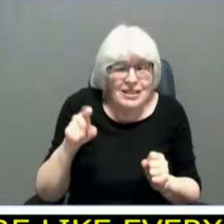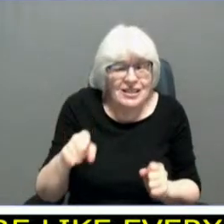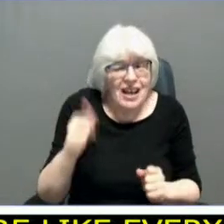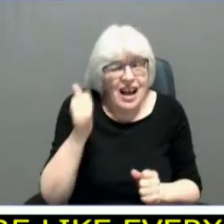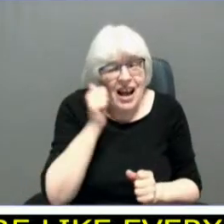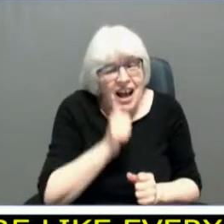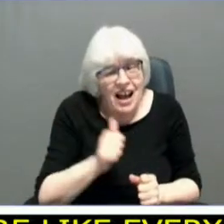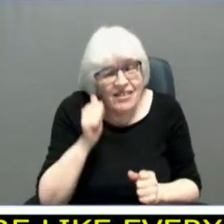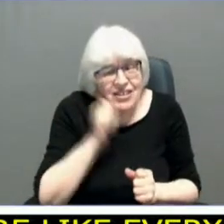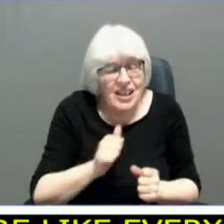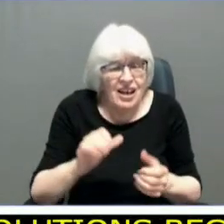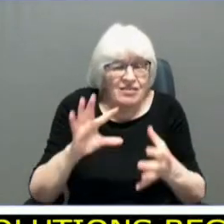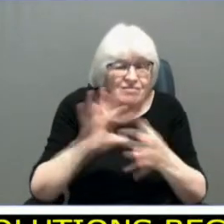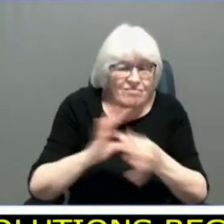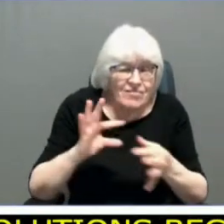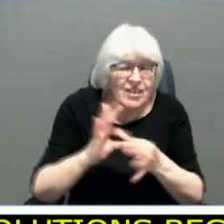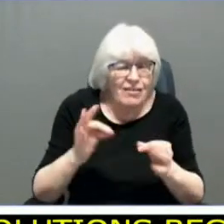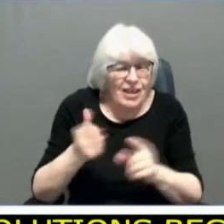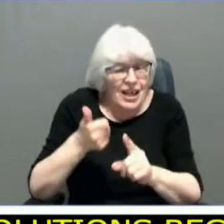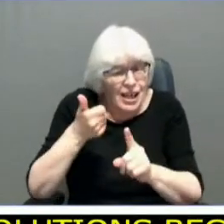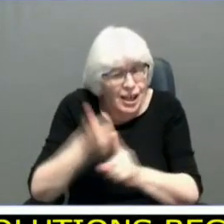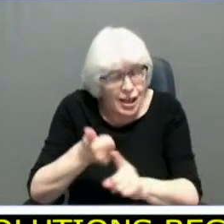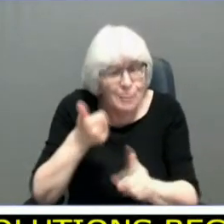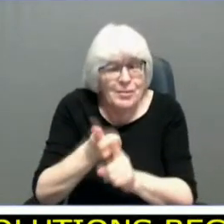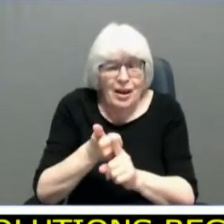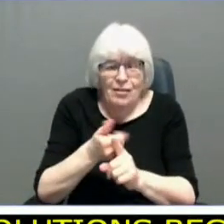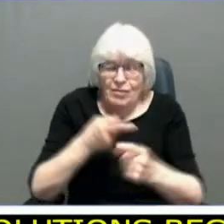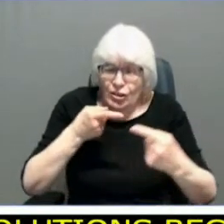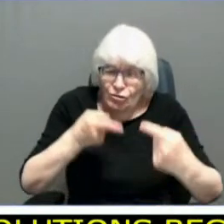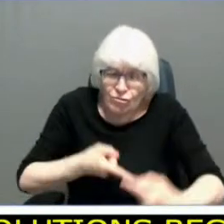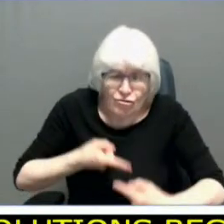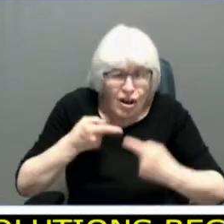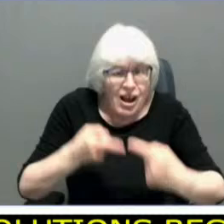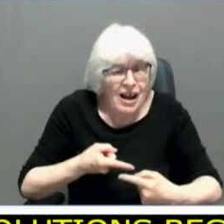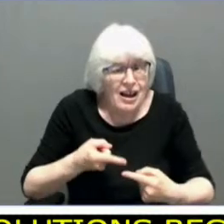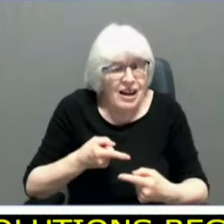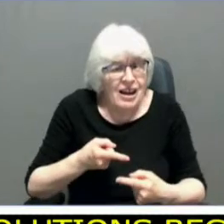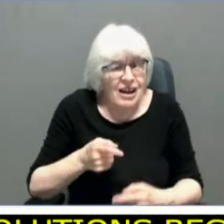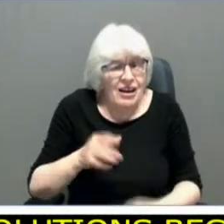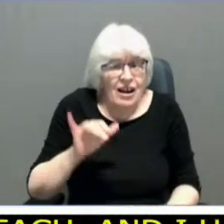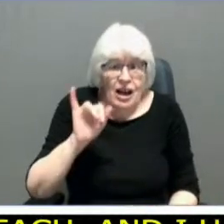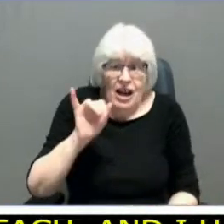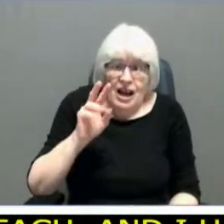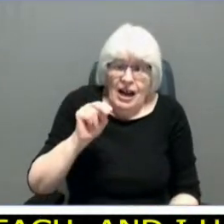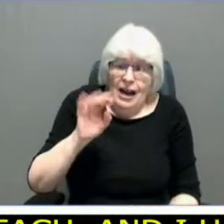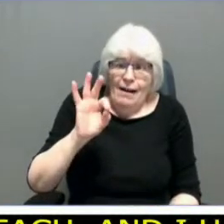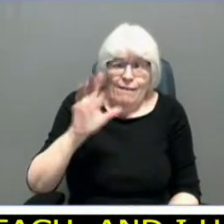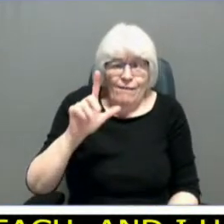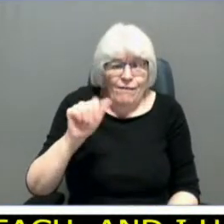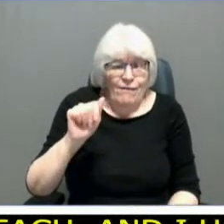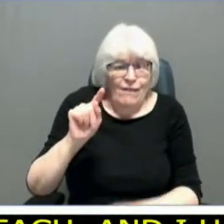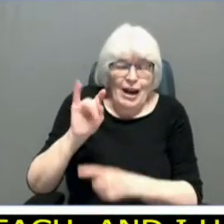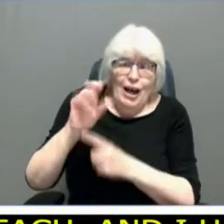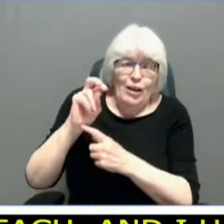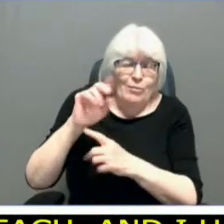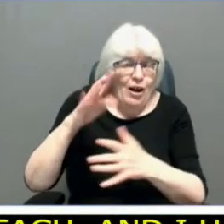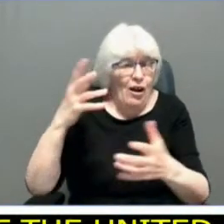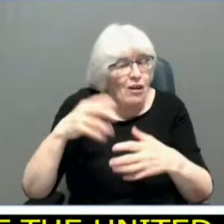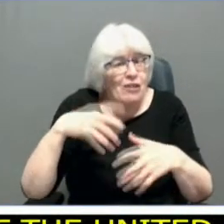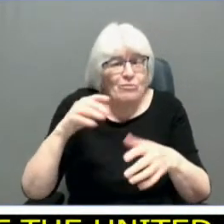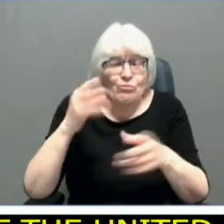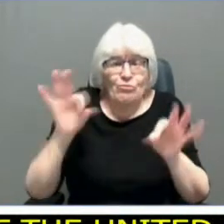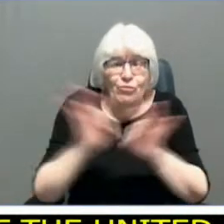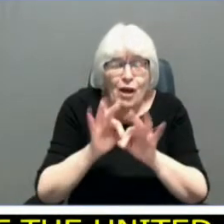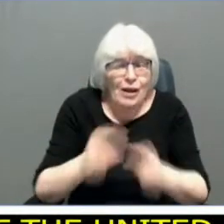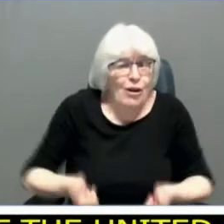with the reality of inflation and trying to figure out the correct combination of levers to pull at the same time.